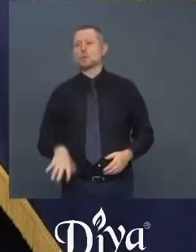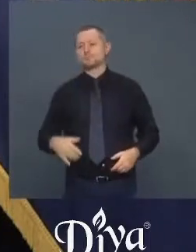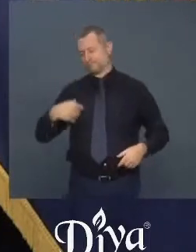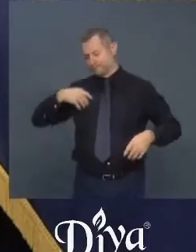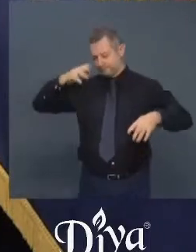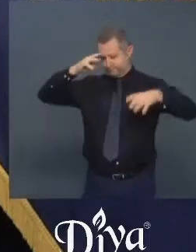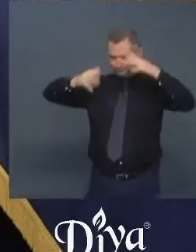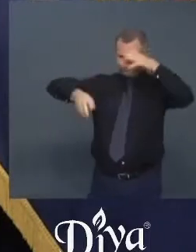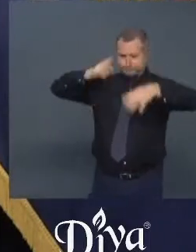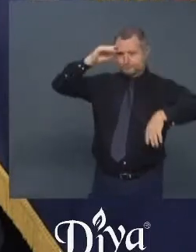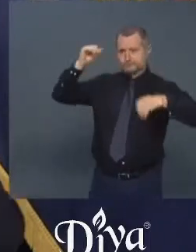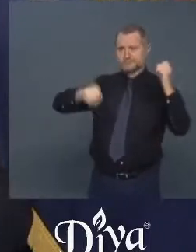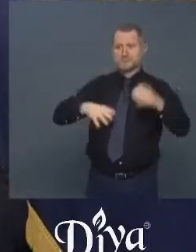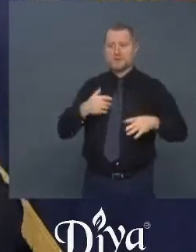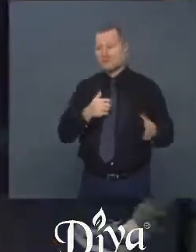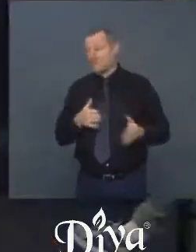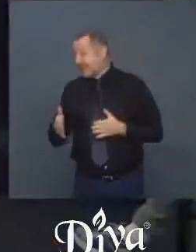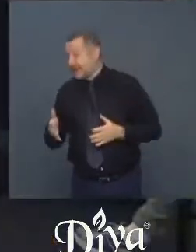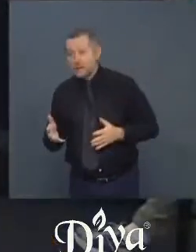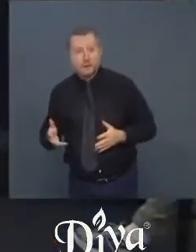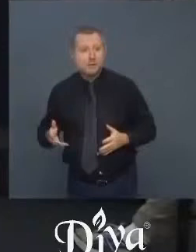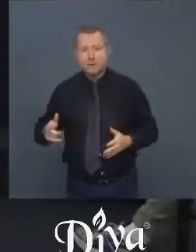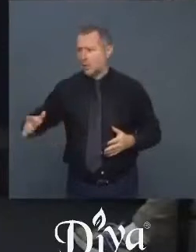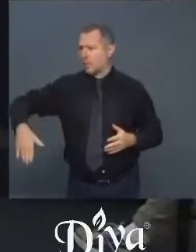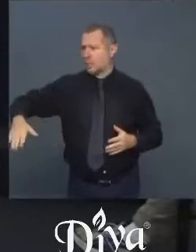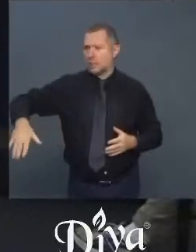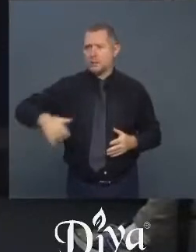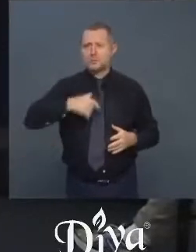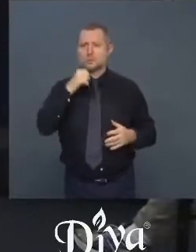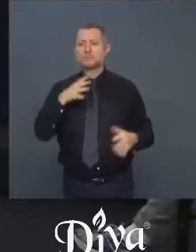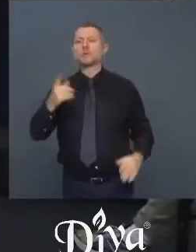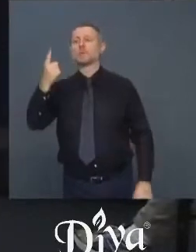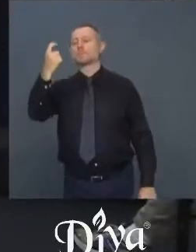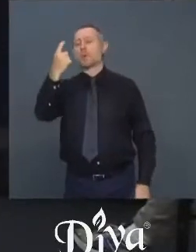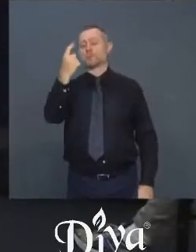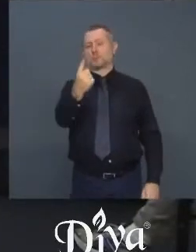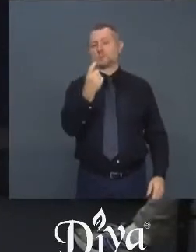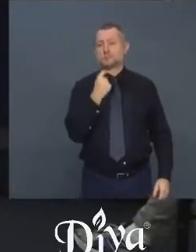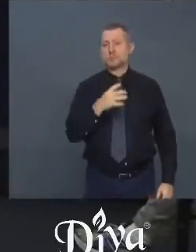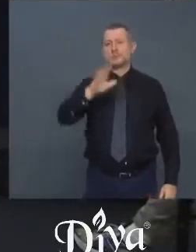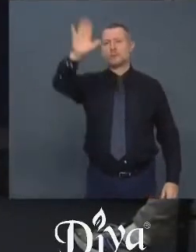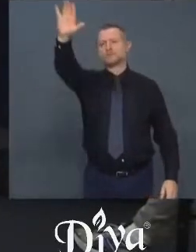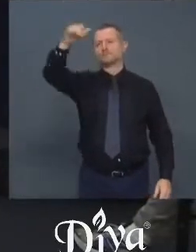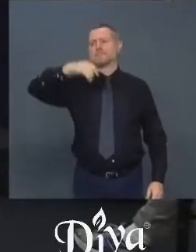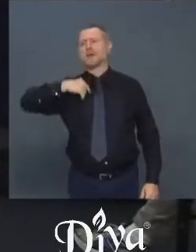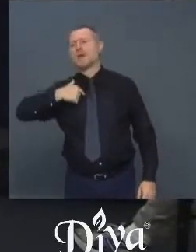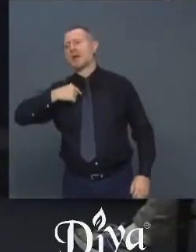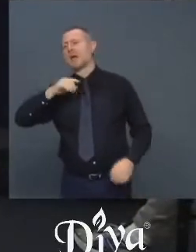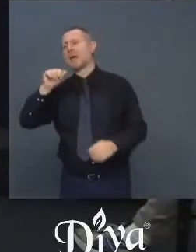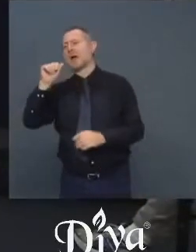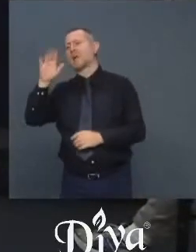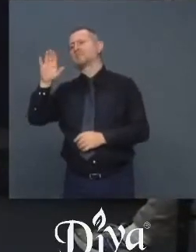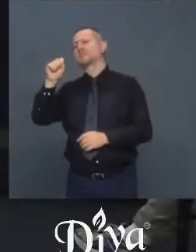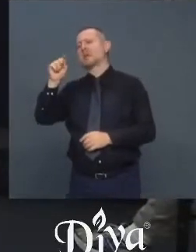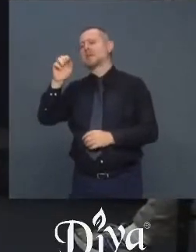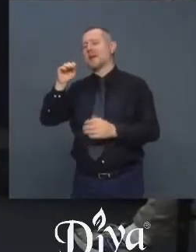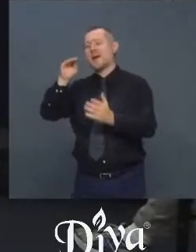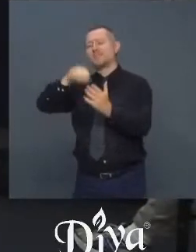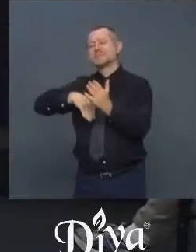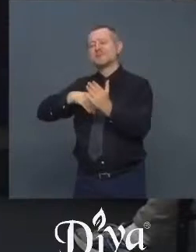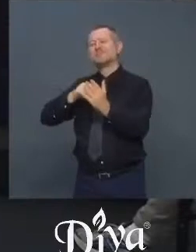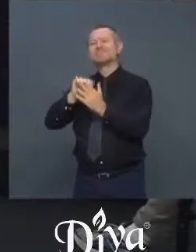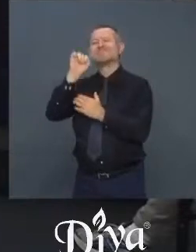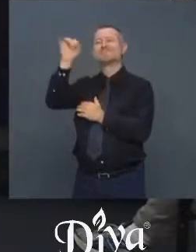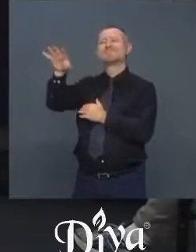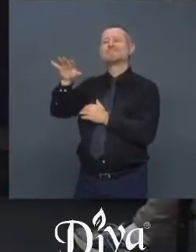to distribute. One more, I'm sorry, sir. Go ahead. I wanted to ask about absentee ballots in Brooklyn. There's been some concern.